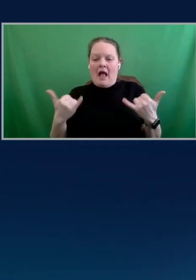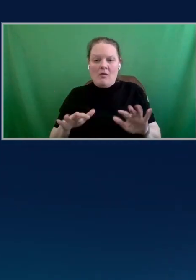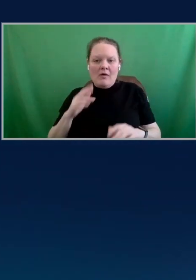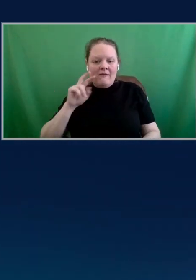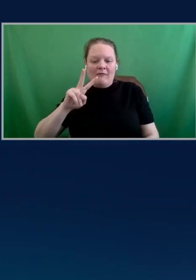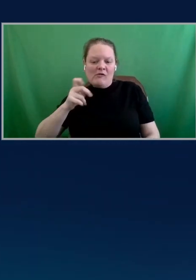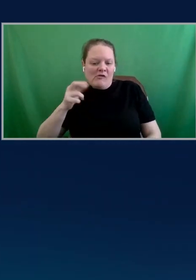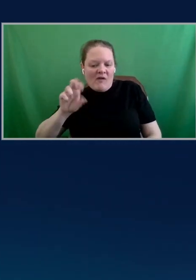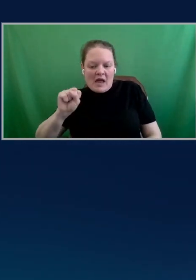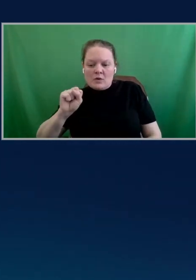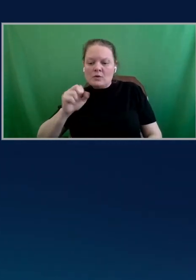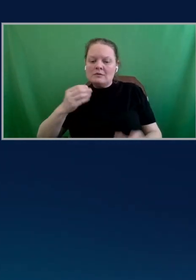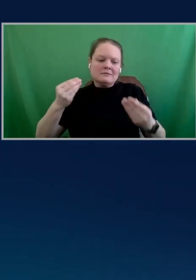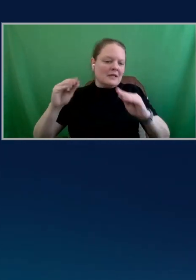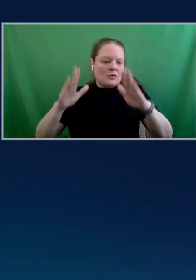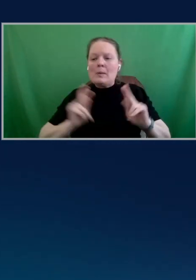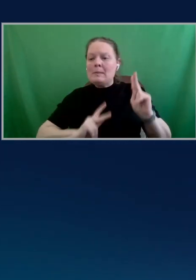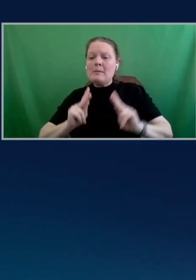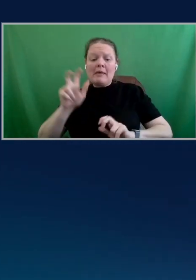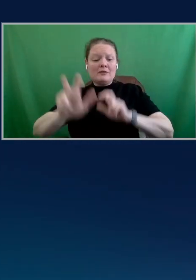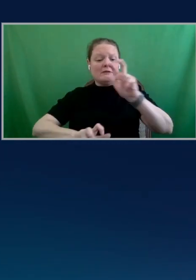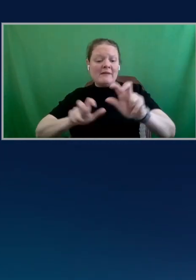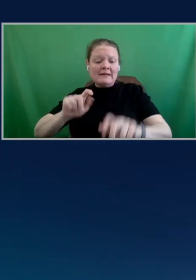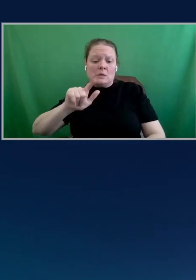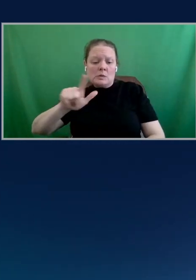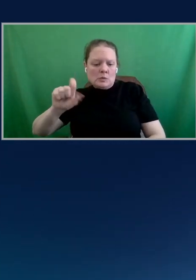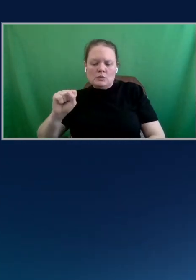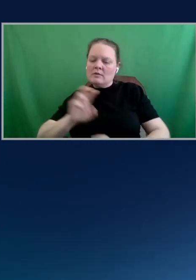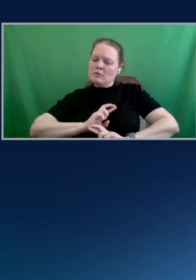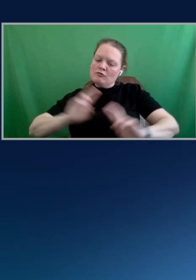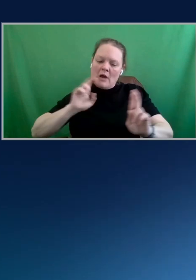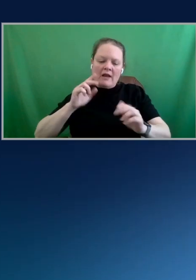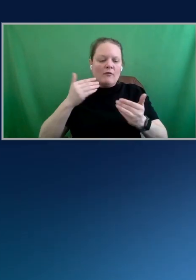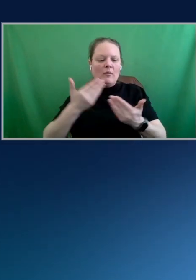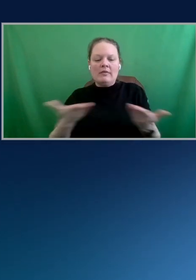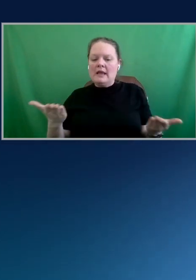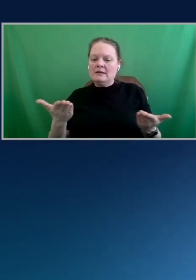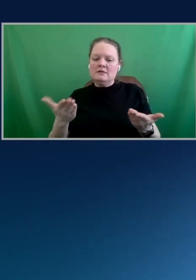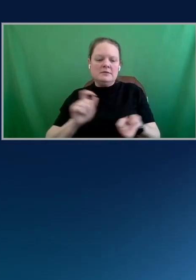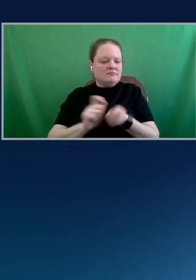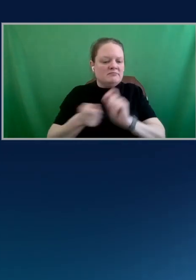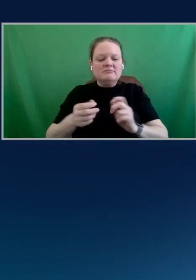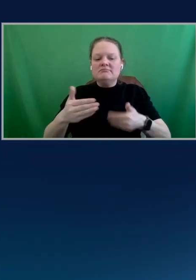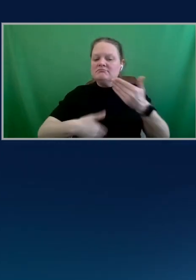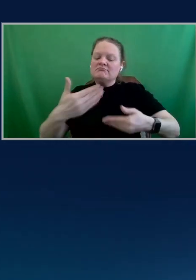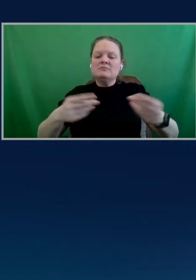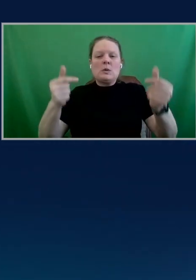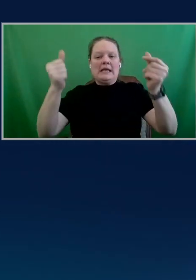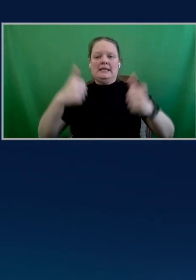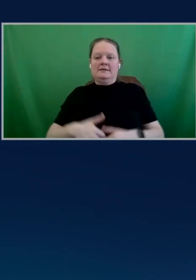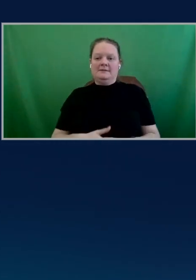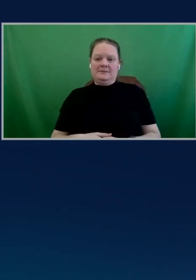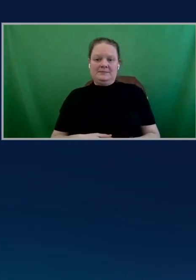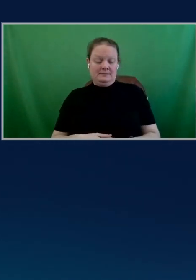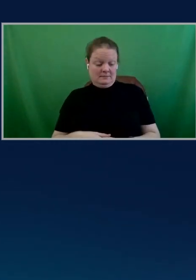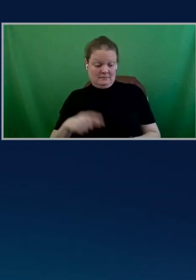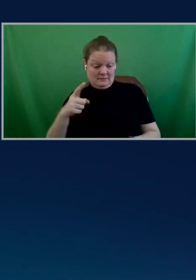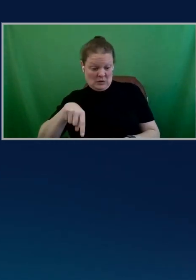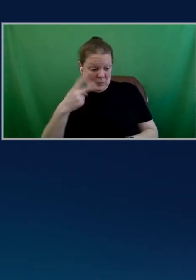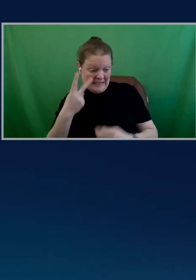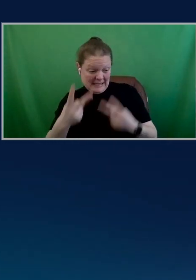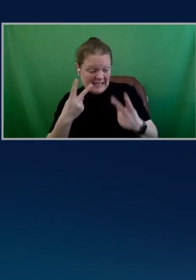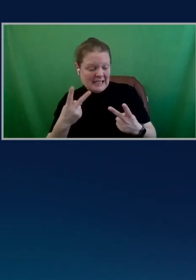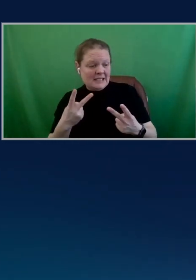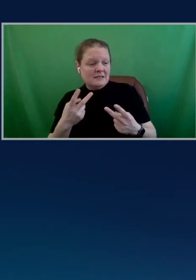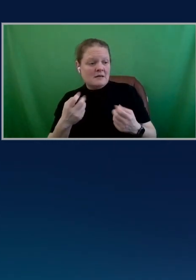who are making the investment in the tools. You have to be prepared for things to be moving quickly. Are you seeing multiple